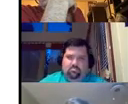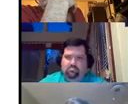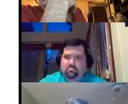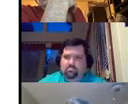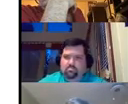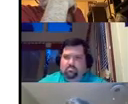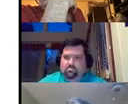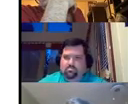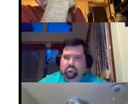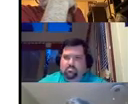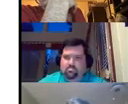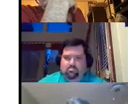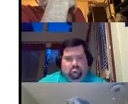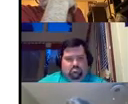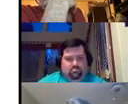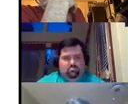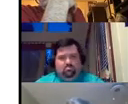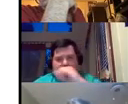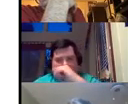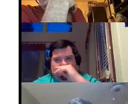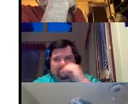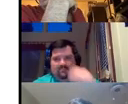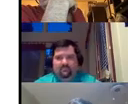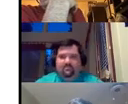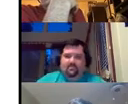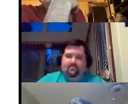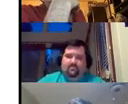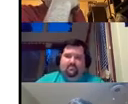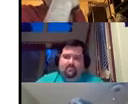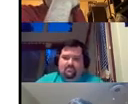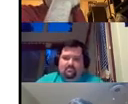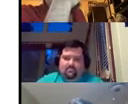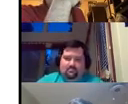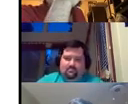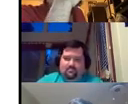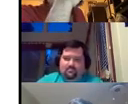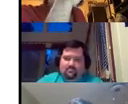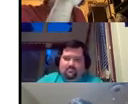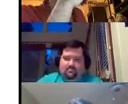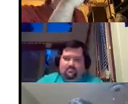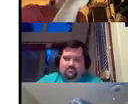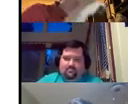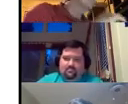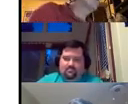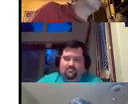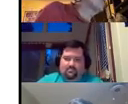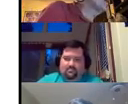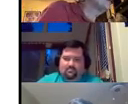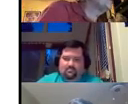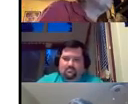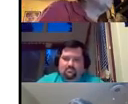without Christ's ability to be managed. So, and I, that's always been a good way for me